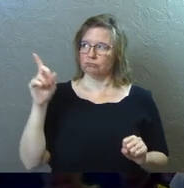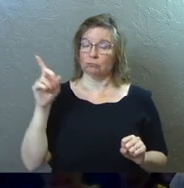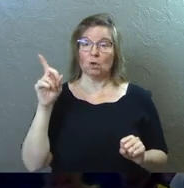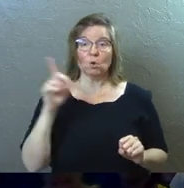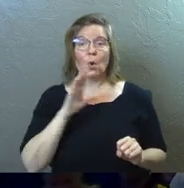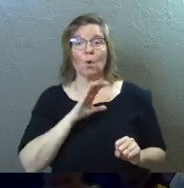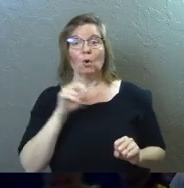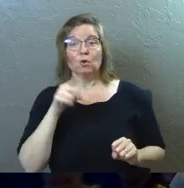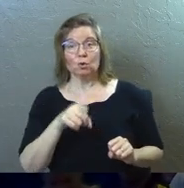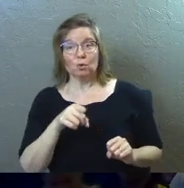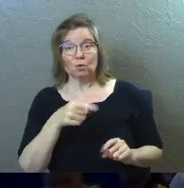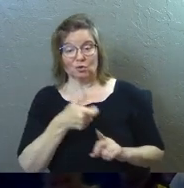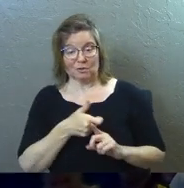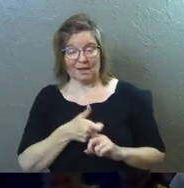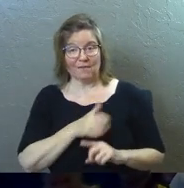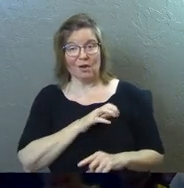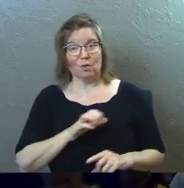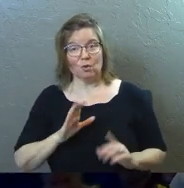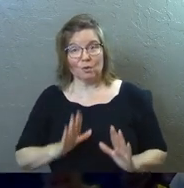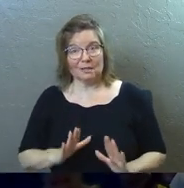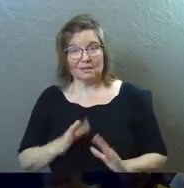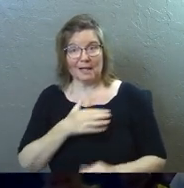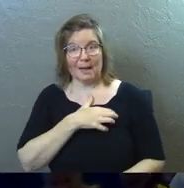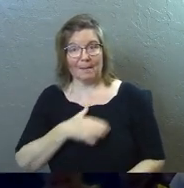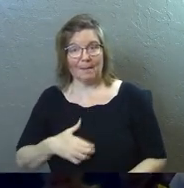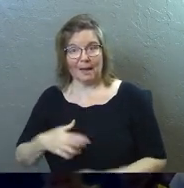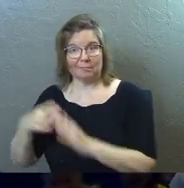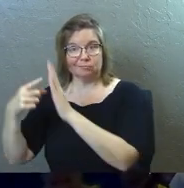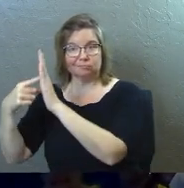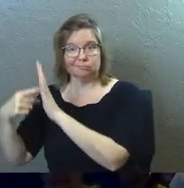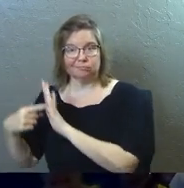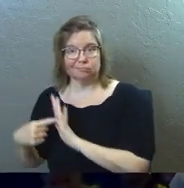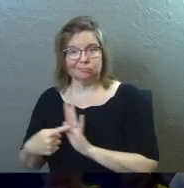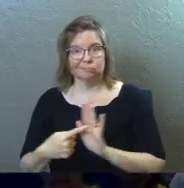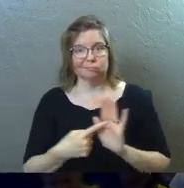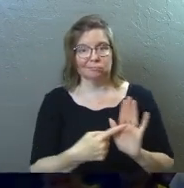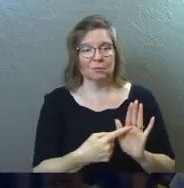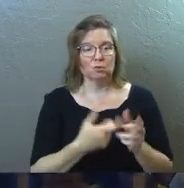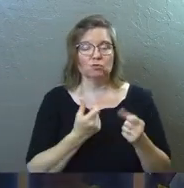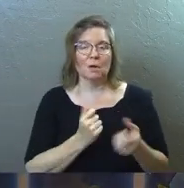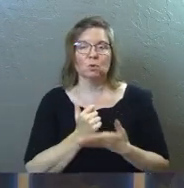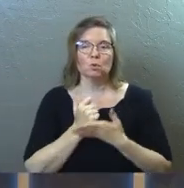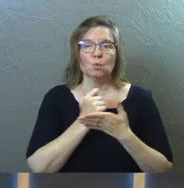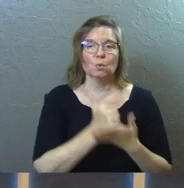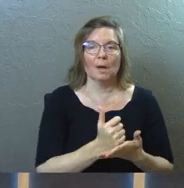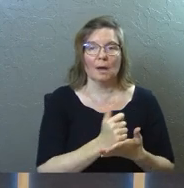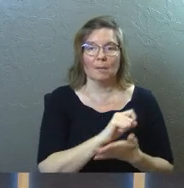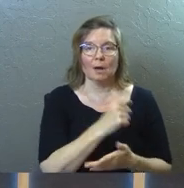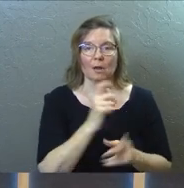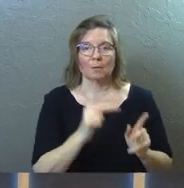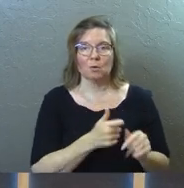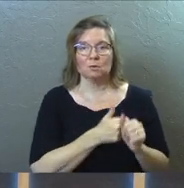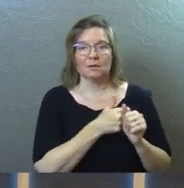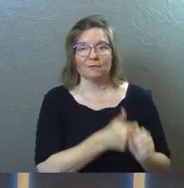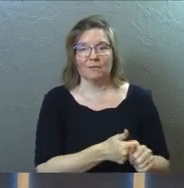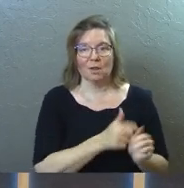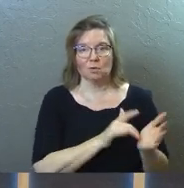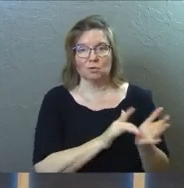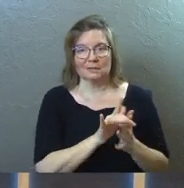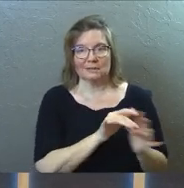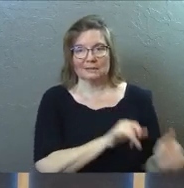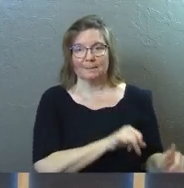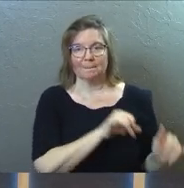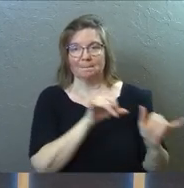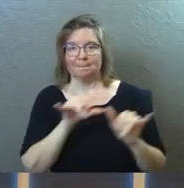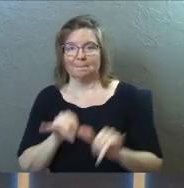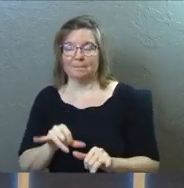You're the Christian. You're the Christian who's trying to help another Christian follow Jesus. So in